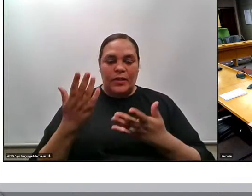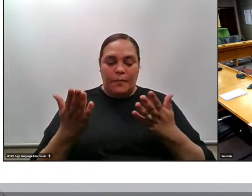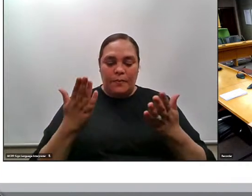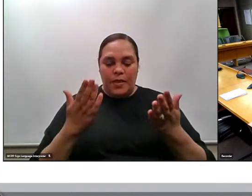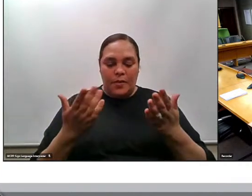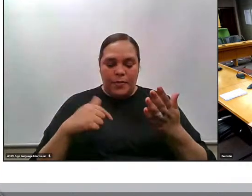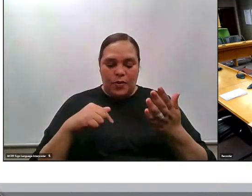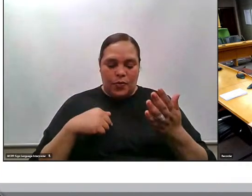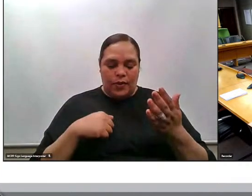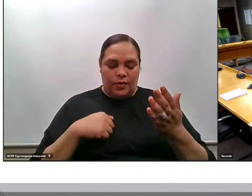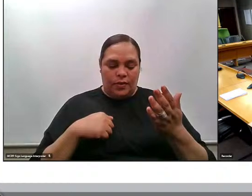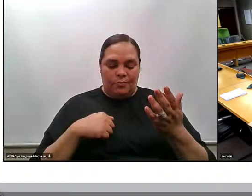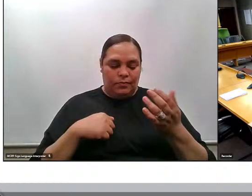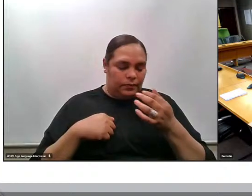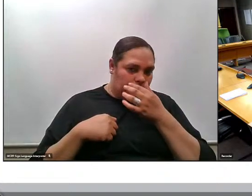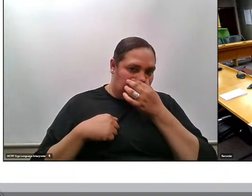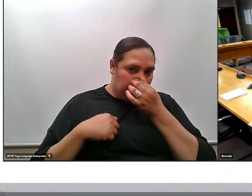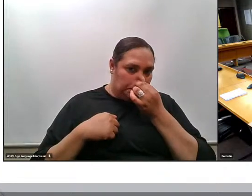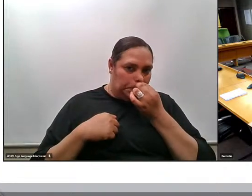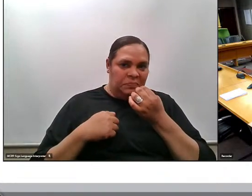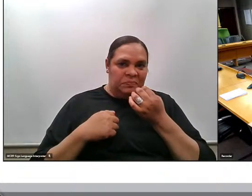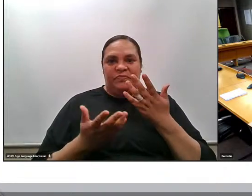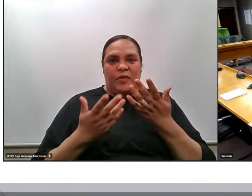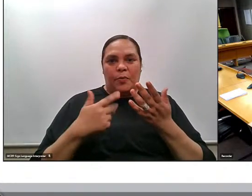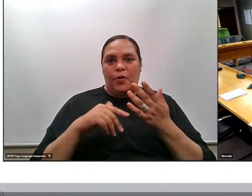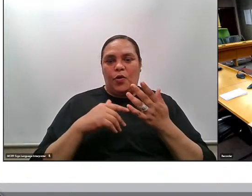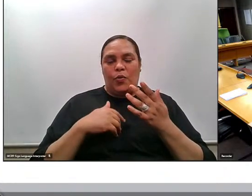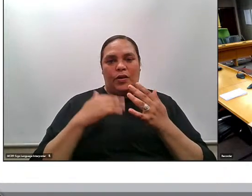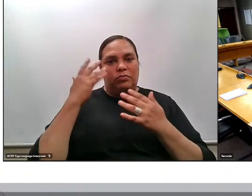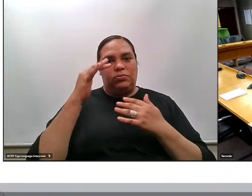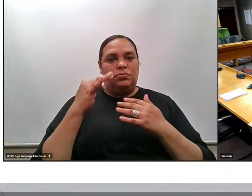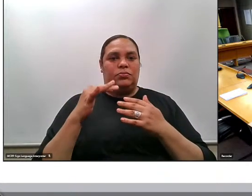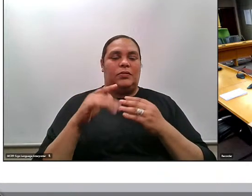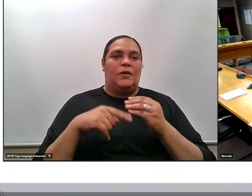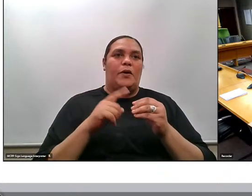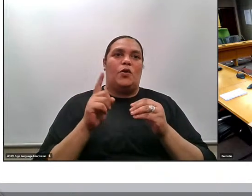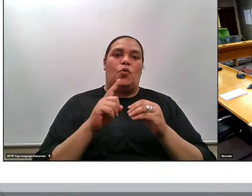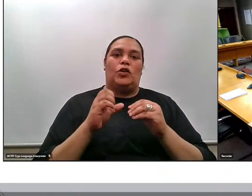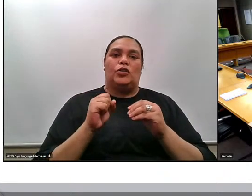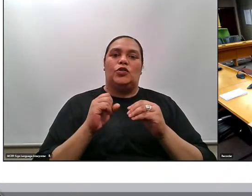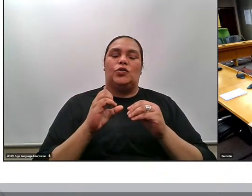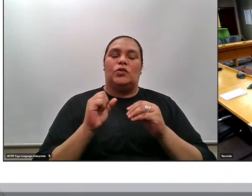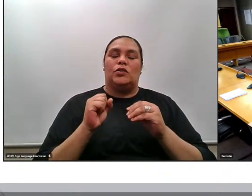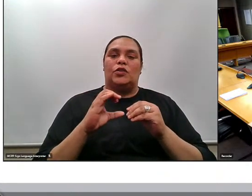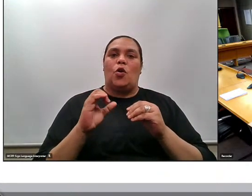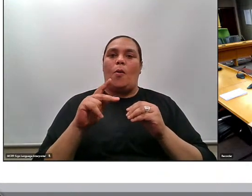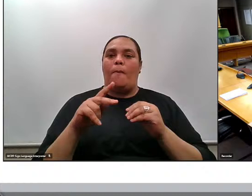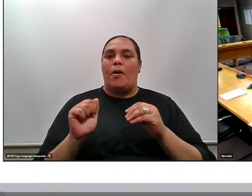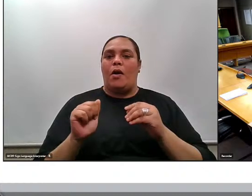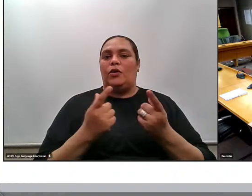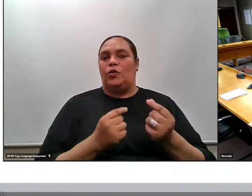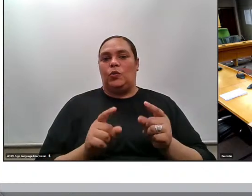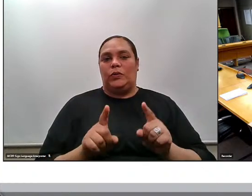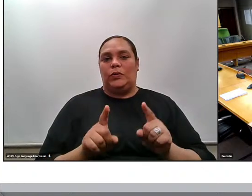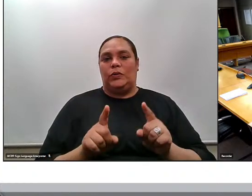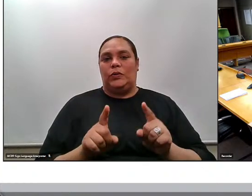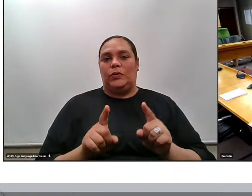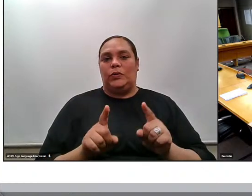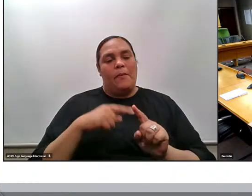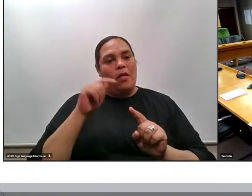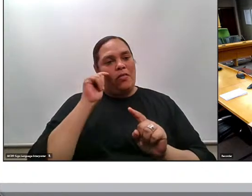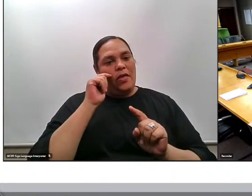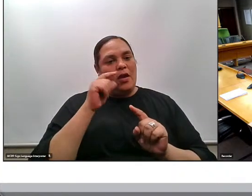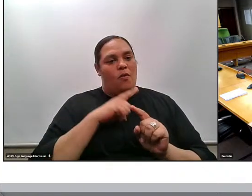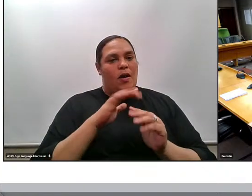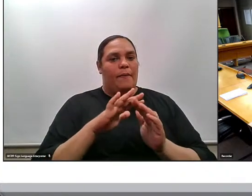be somewhat dwelling onto what Scopa also might want to do, but I think in terms